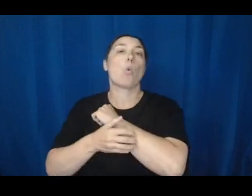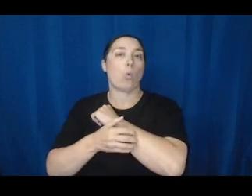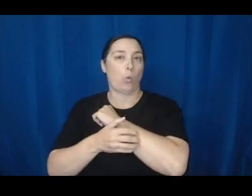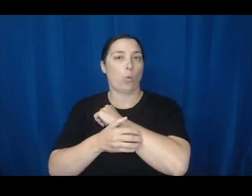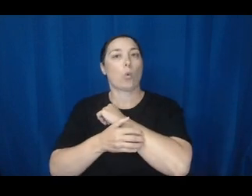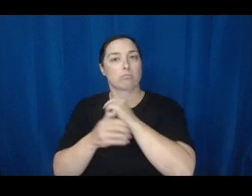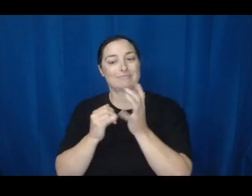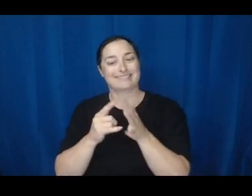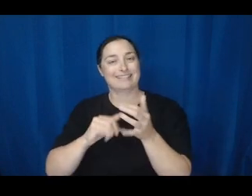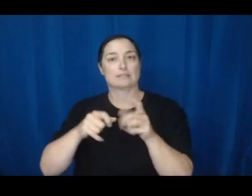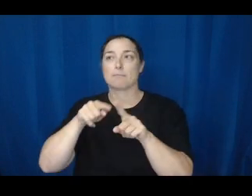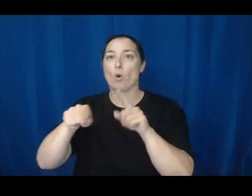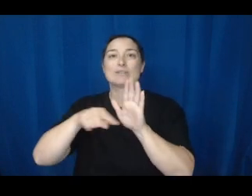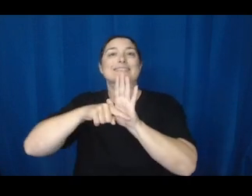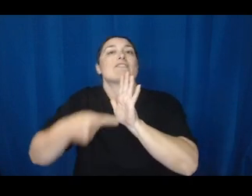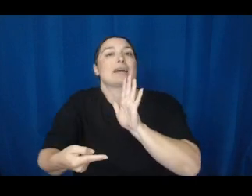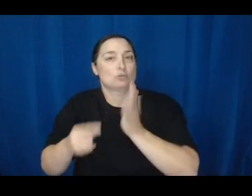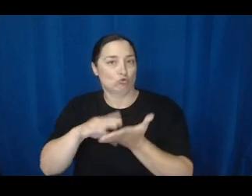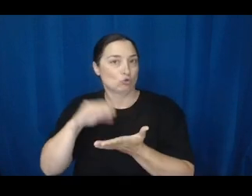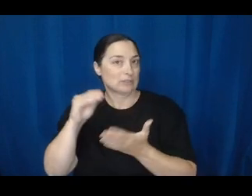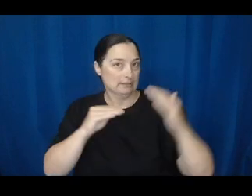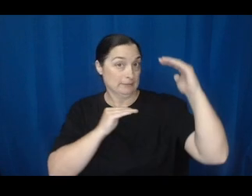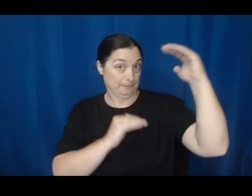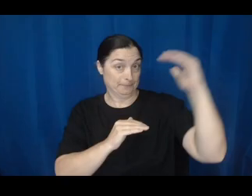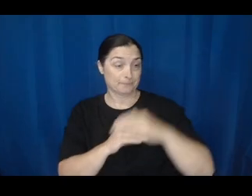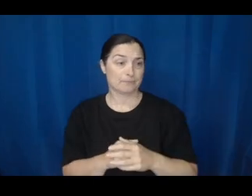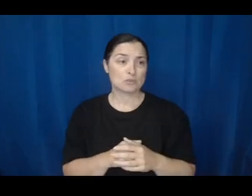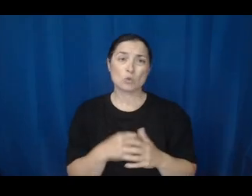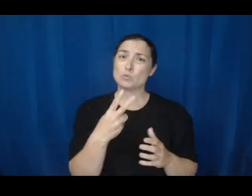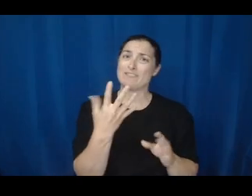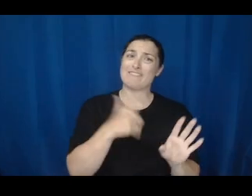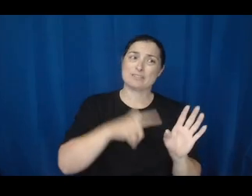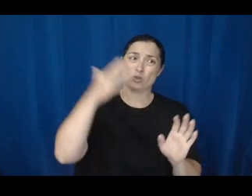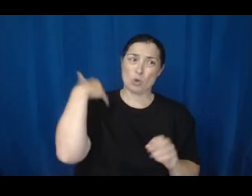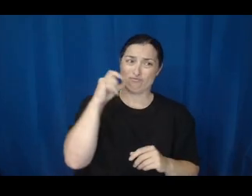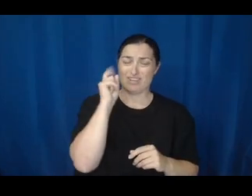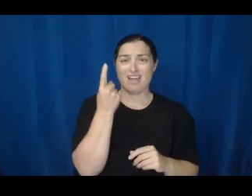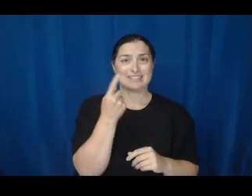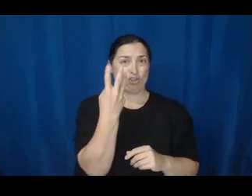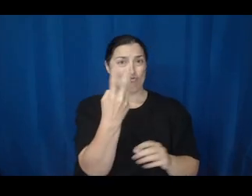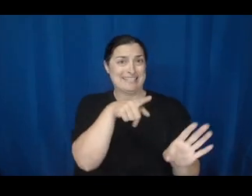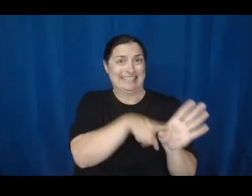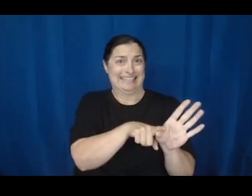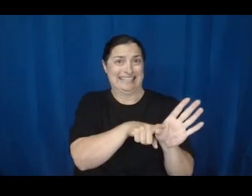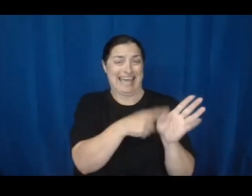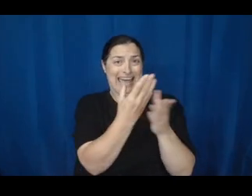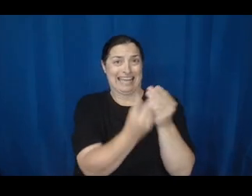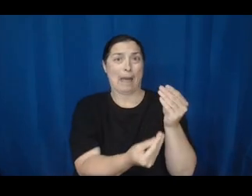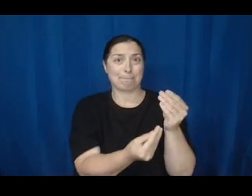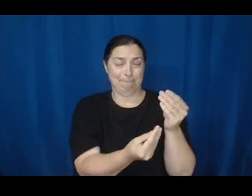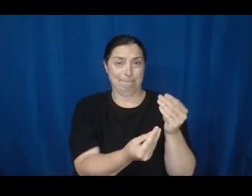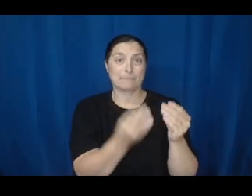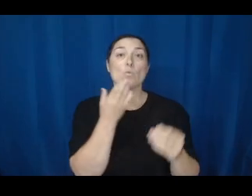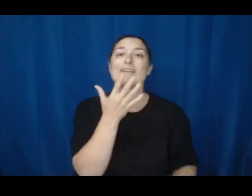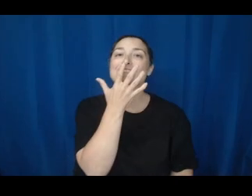most disadvantaged students. So 25 years ago, we realized that there was about 3-year learning gap at the age of 15